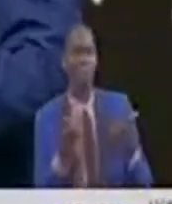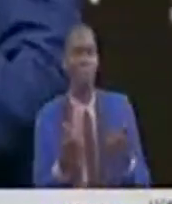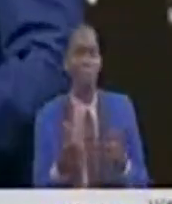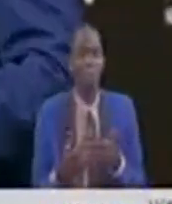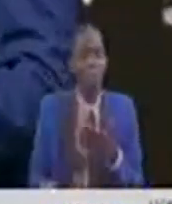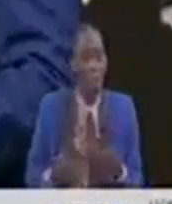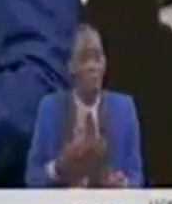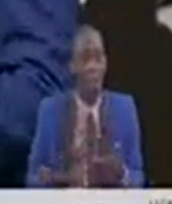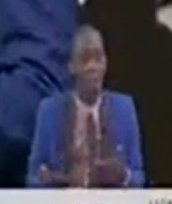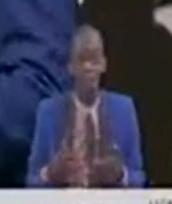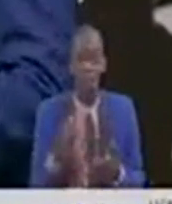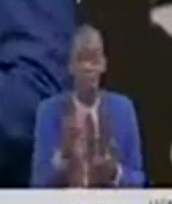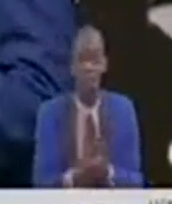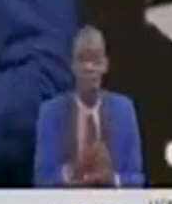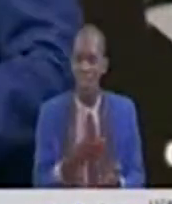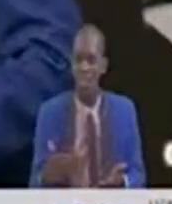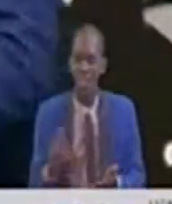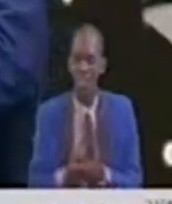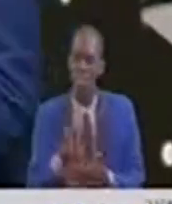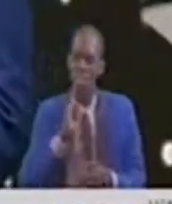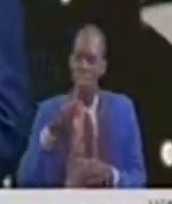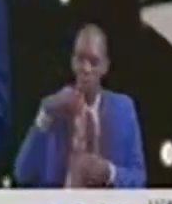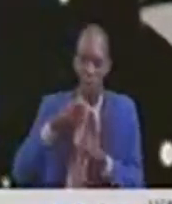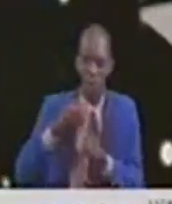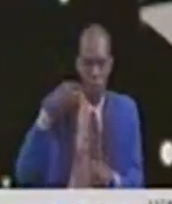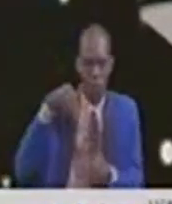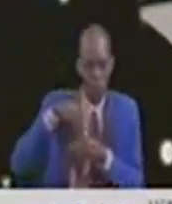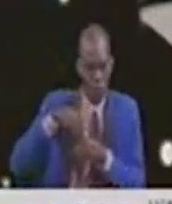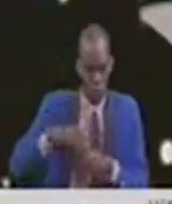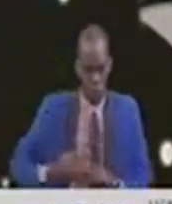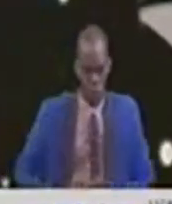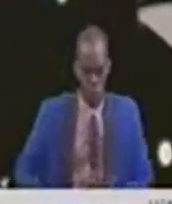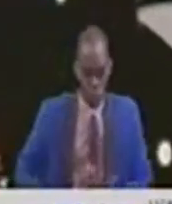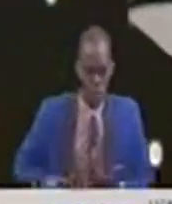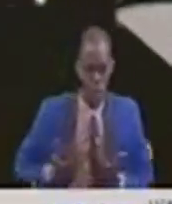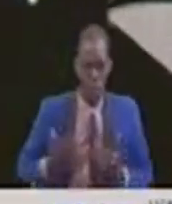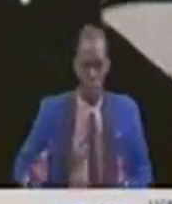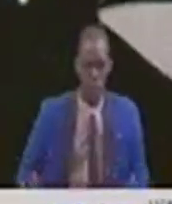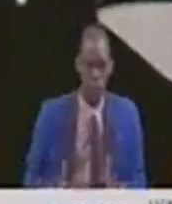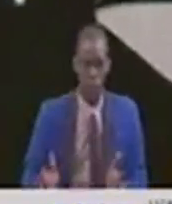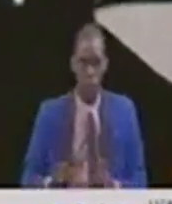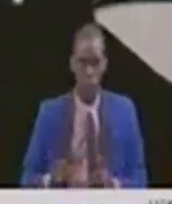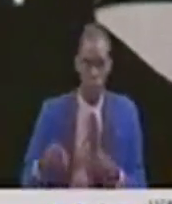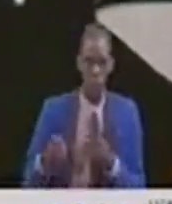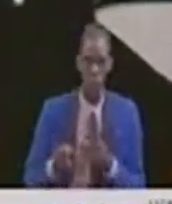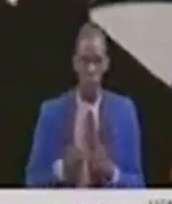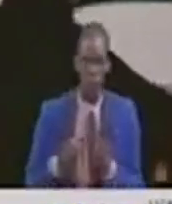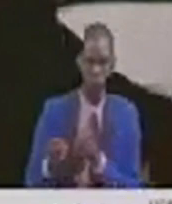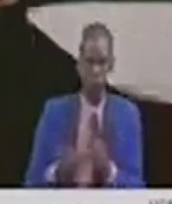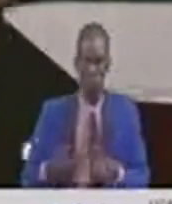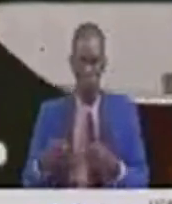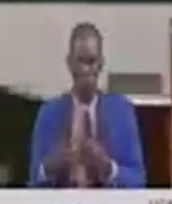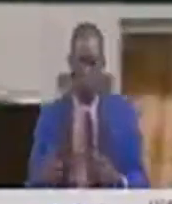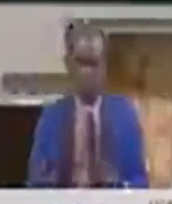that something is rising up in you. I say, get up, get up, get up, and go and confront them. That's